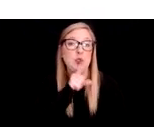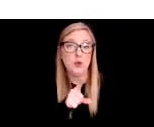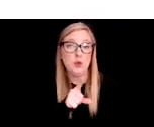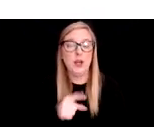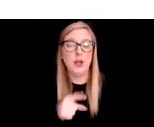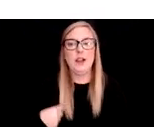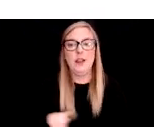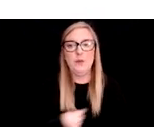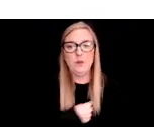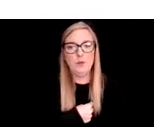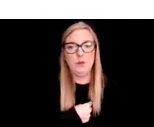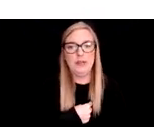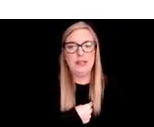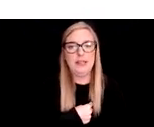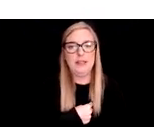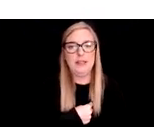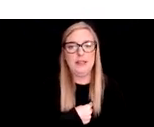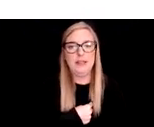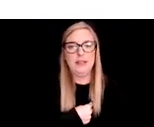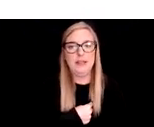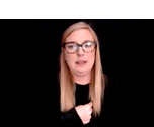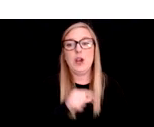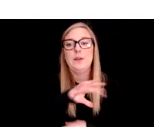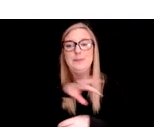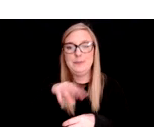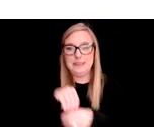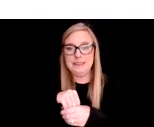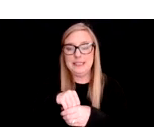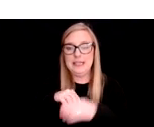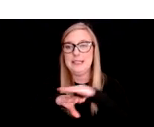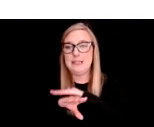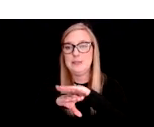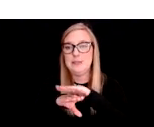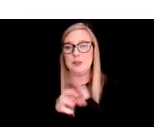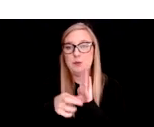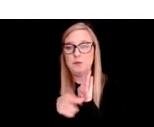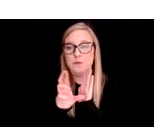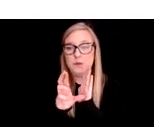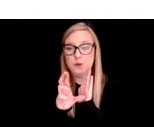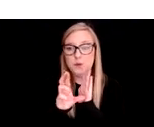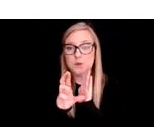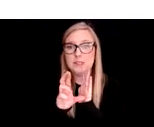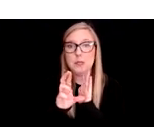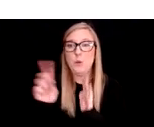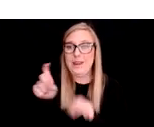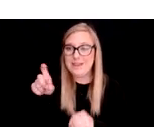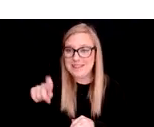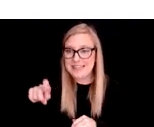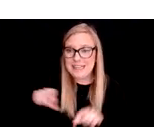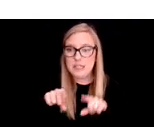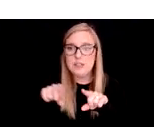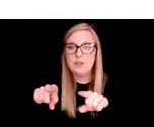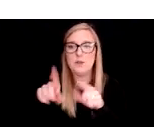we are building in accessibility reviews where they're needed to the design process, that we